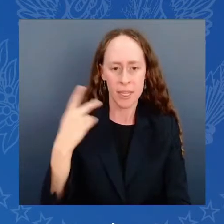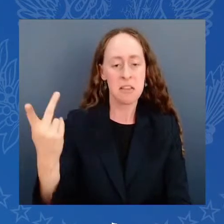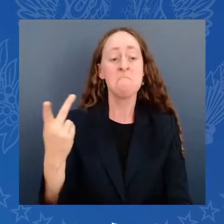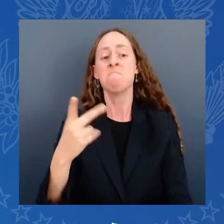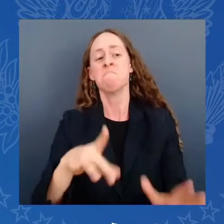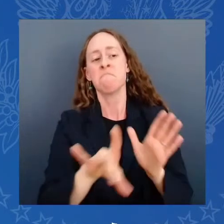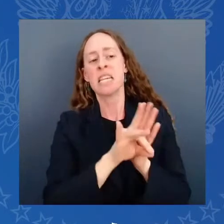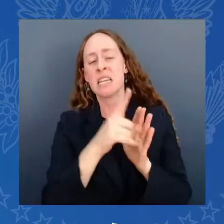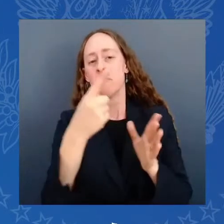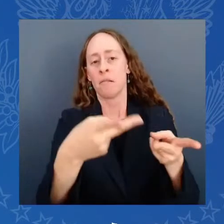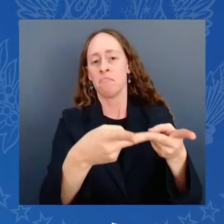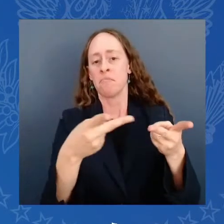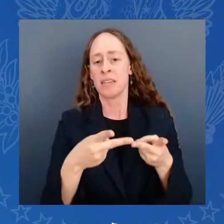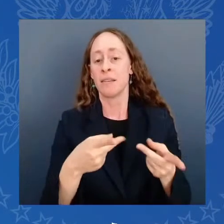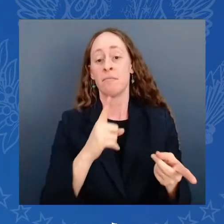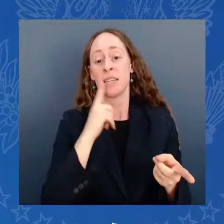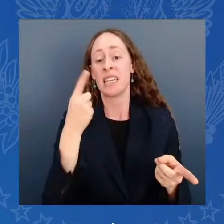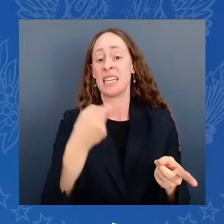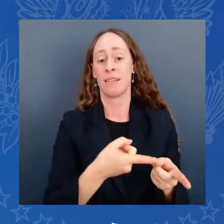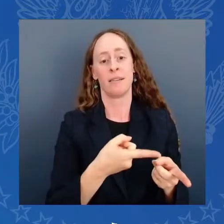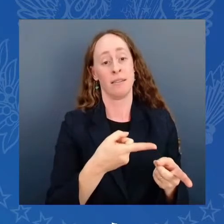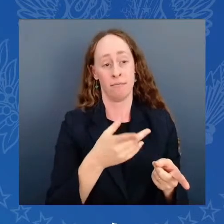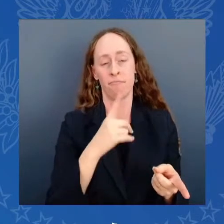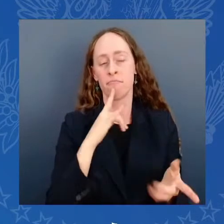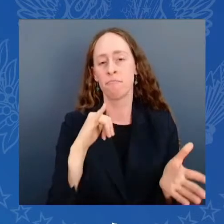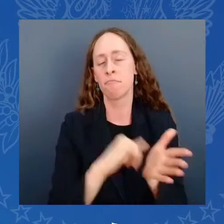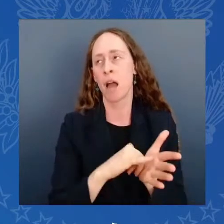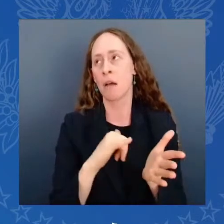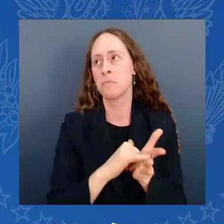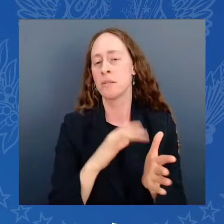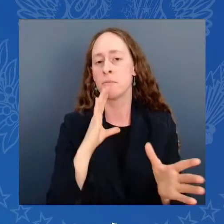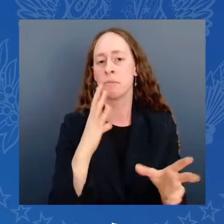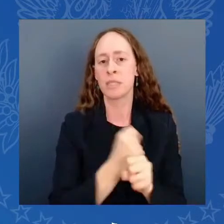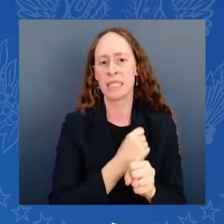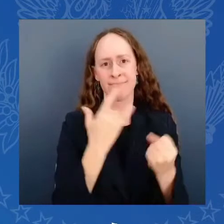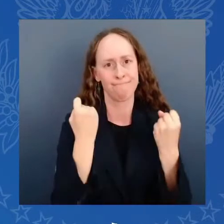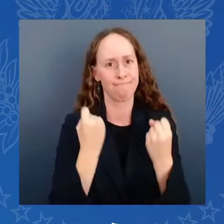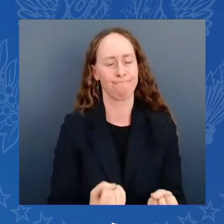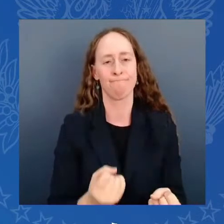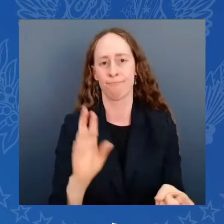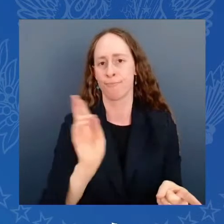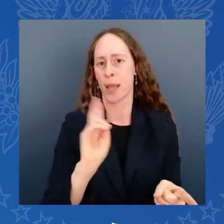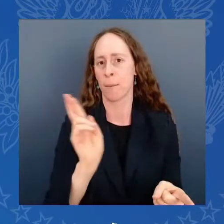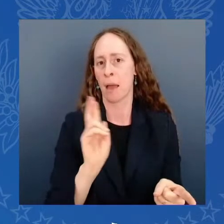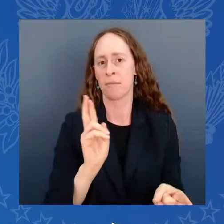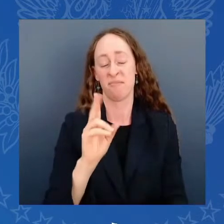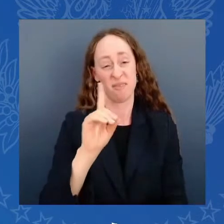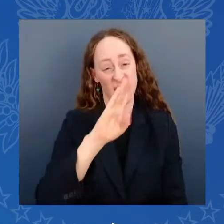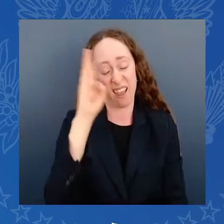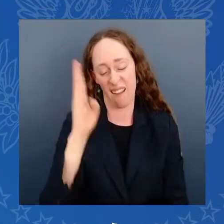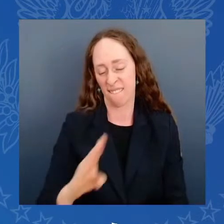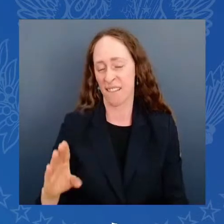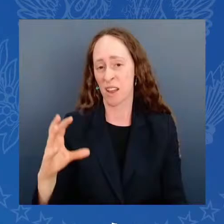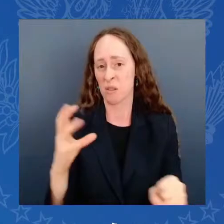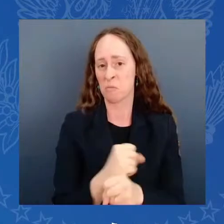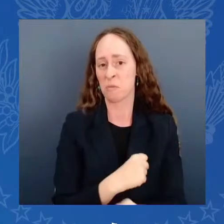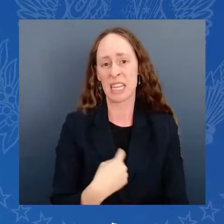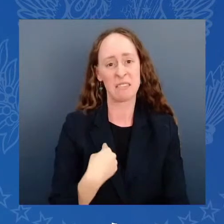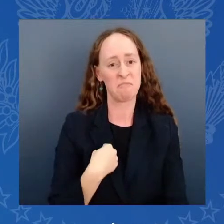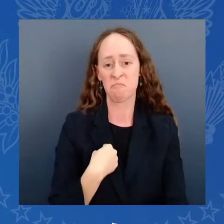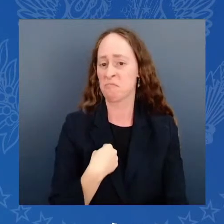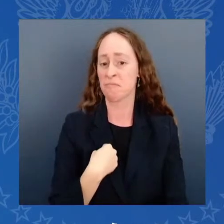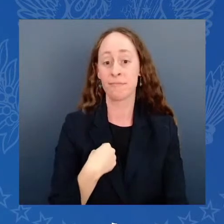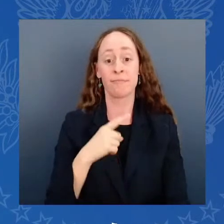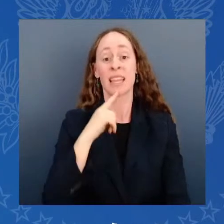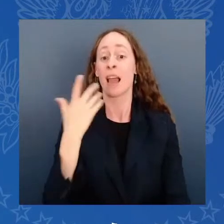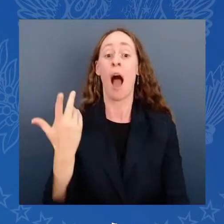won it. But my problem was I had my sister doing my campaign. And we won. Next